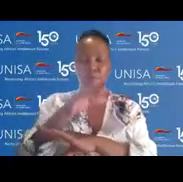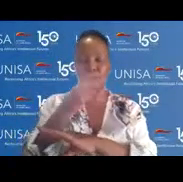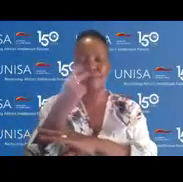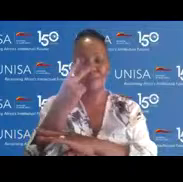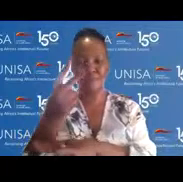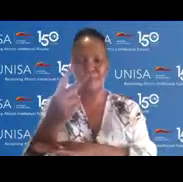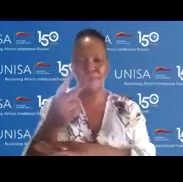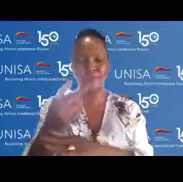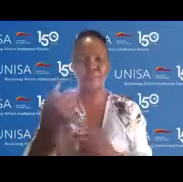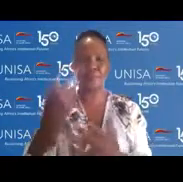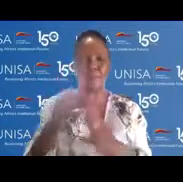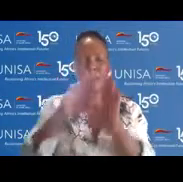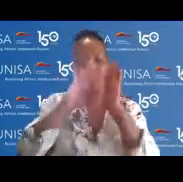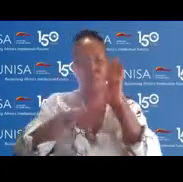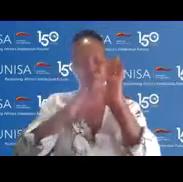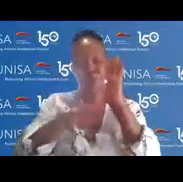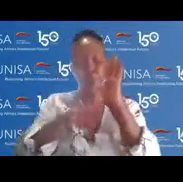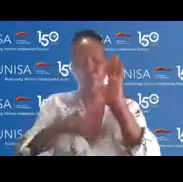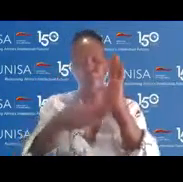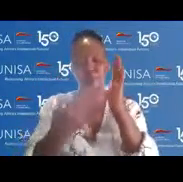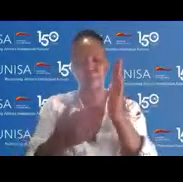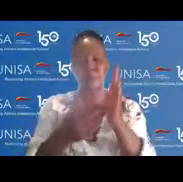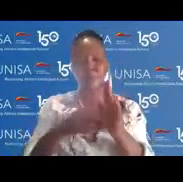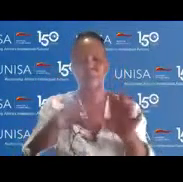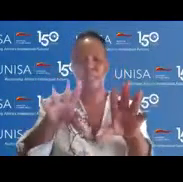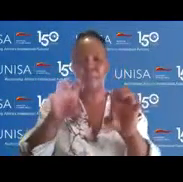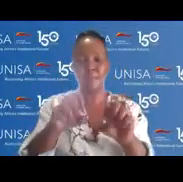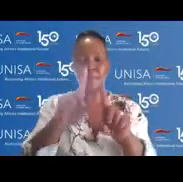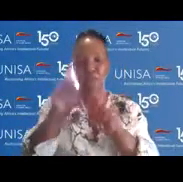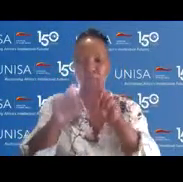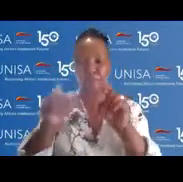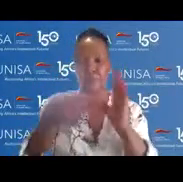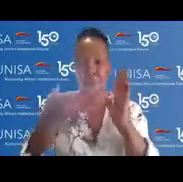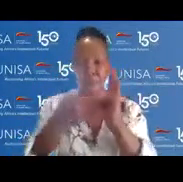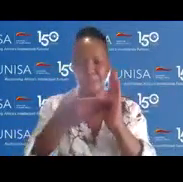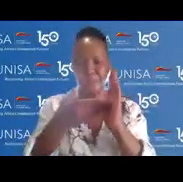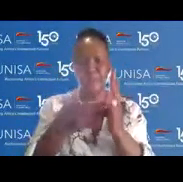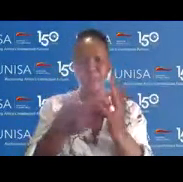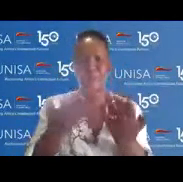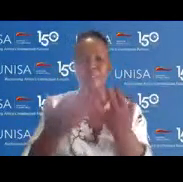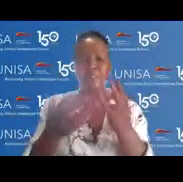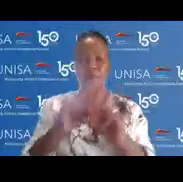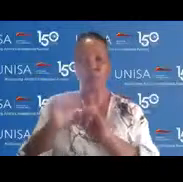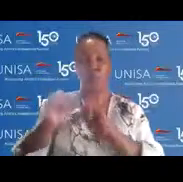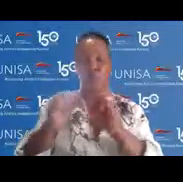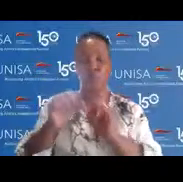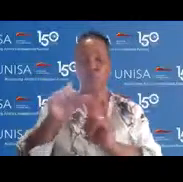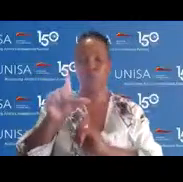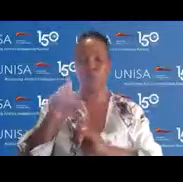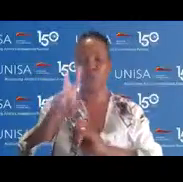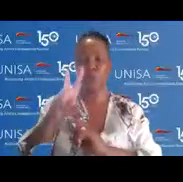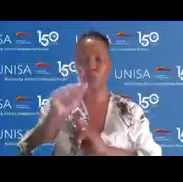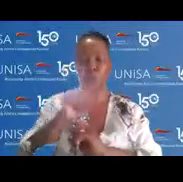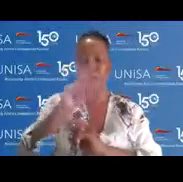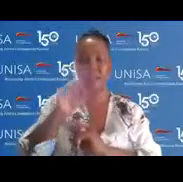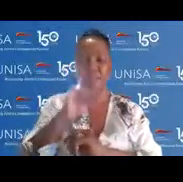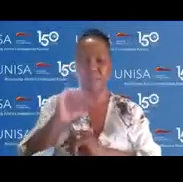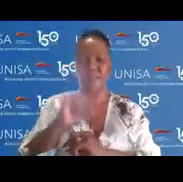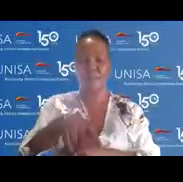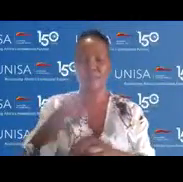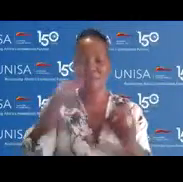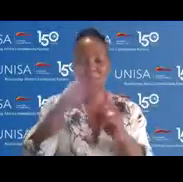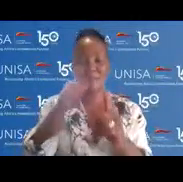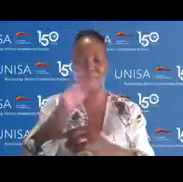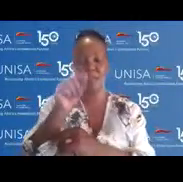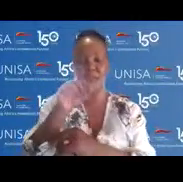bottom even, I have an exam question. And here you can talk to Lwazi. So Lwazi is an AI assistant. So it's been